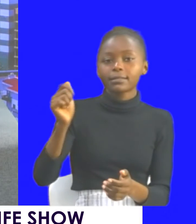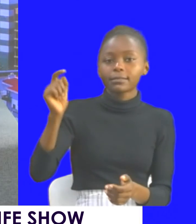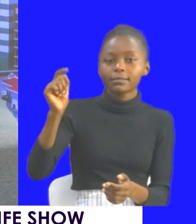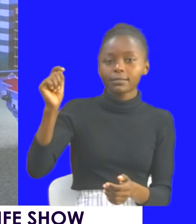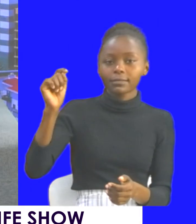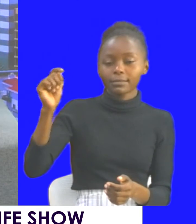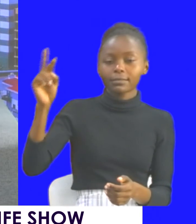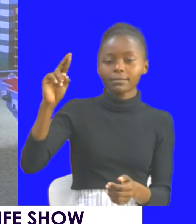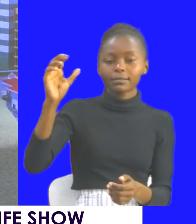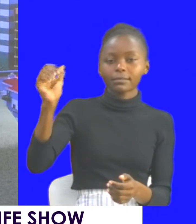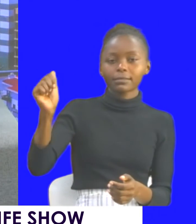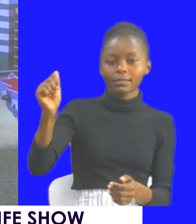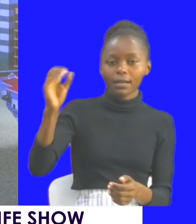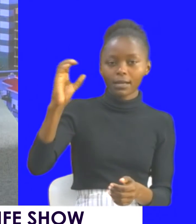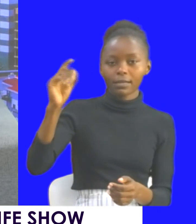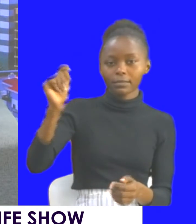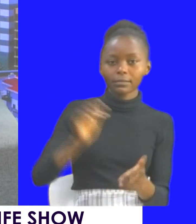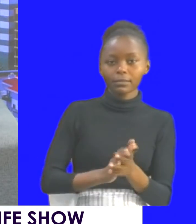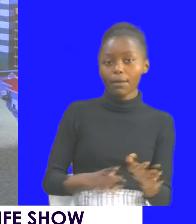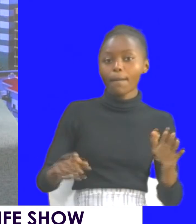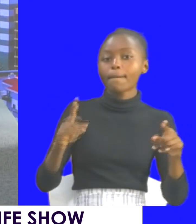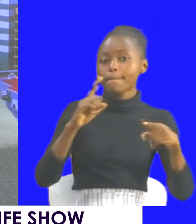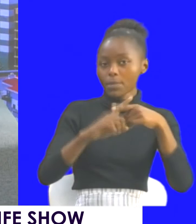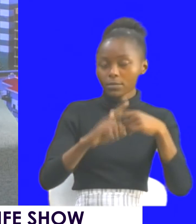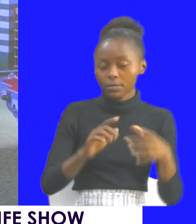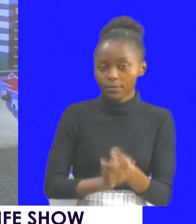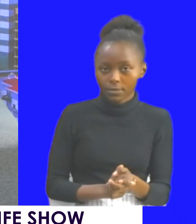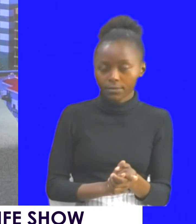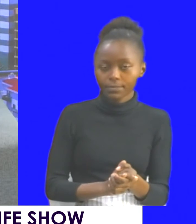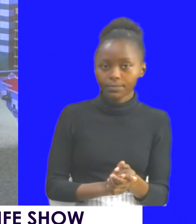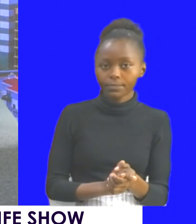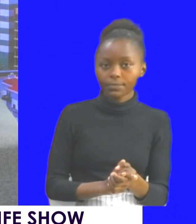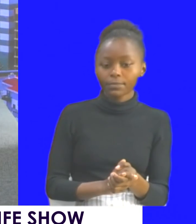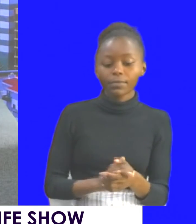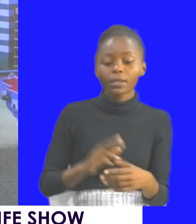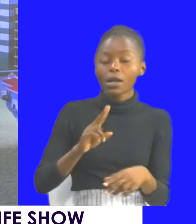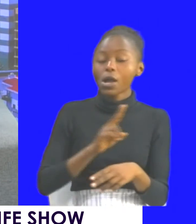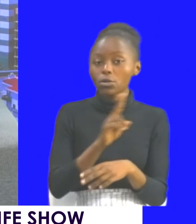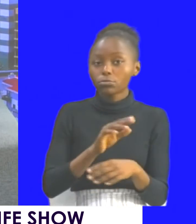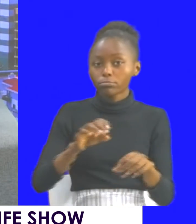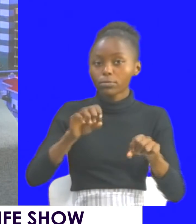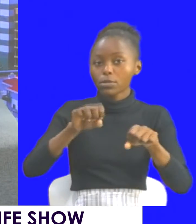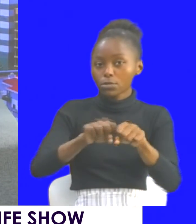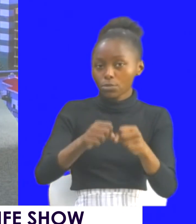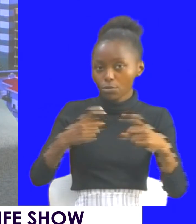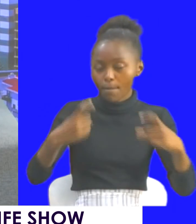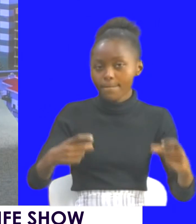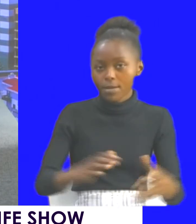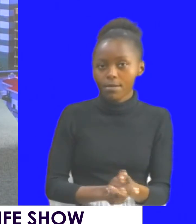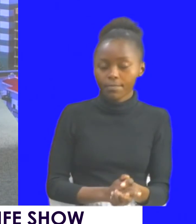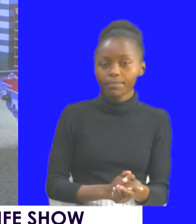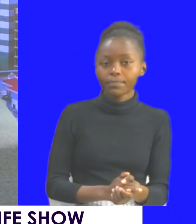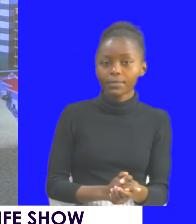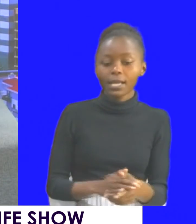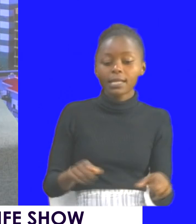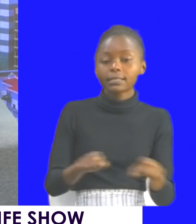need to create in you a habit of marketing you. Use social media. Use the inside